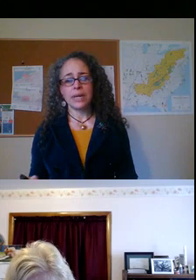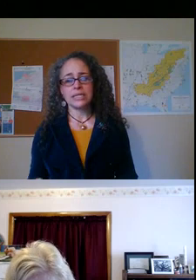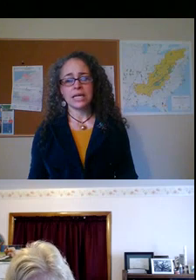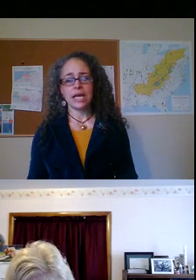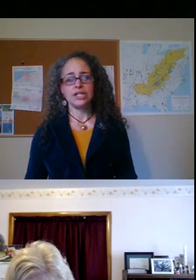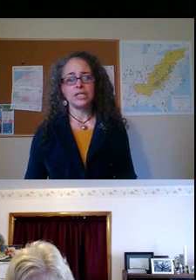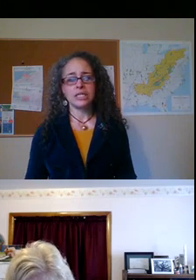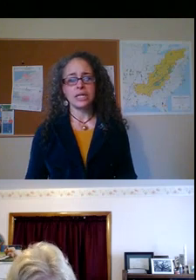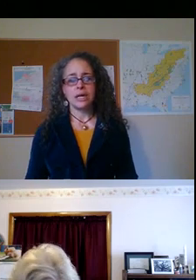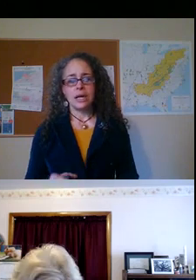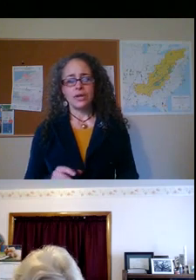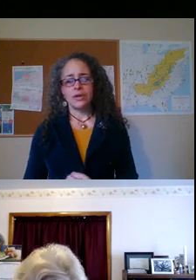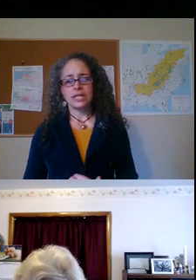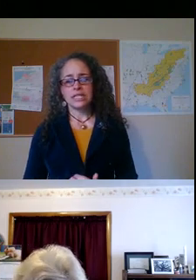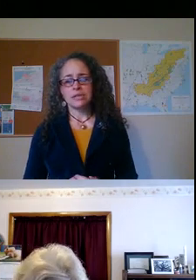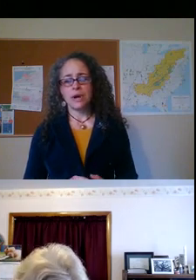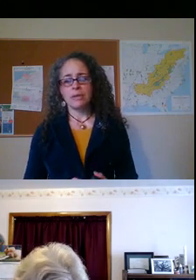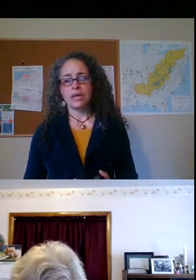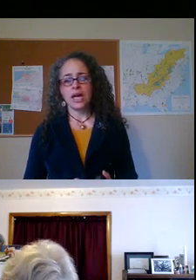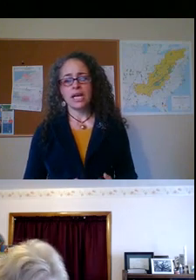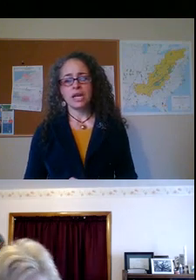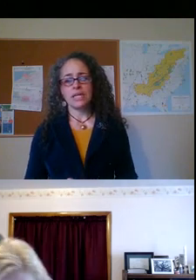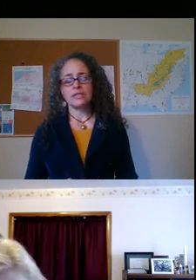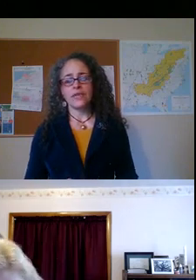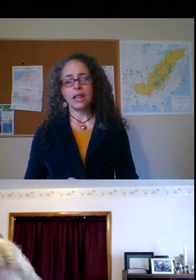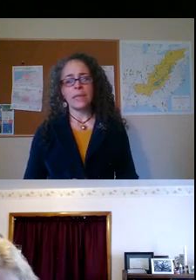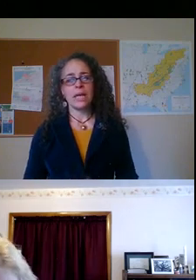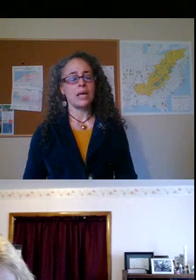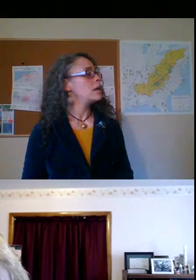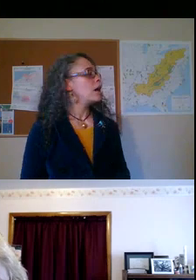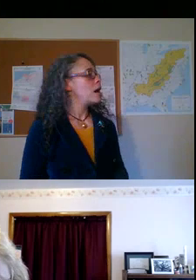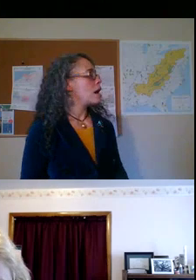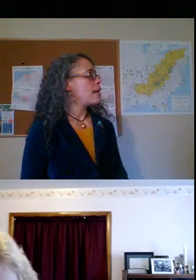as a basic agency. New York State Department of Economic